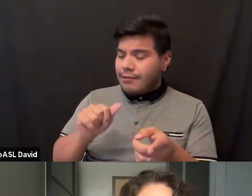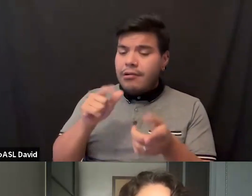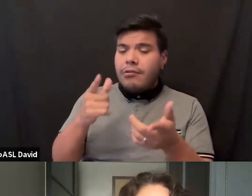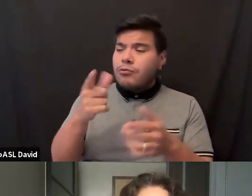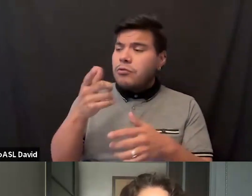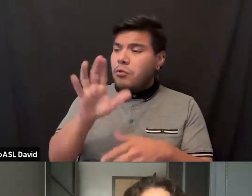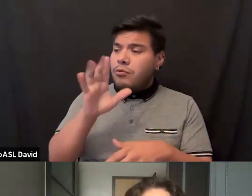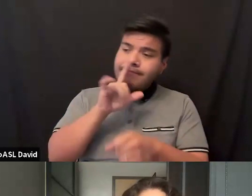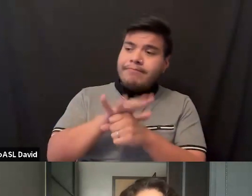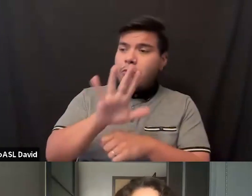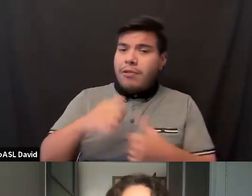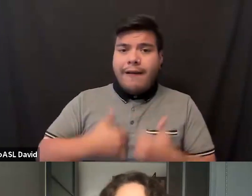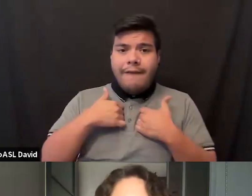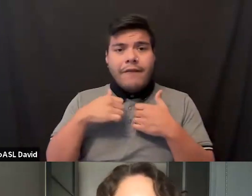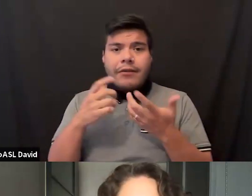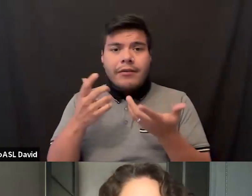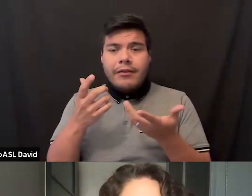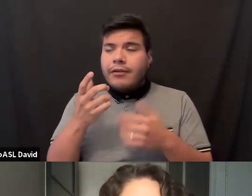with Mariana in your films is like